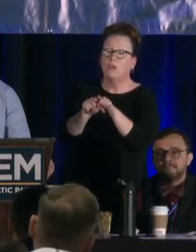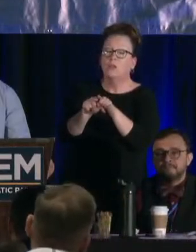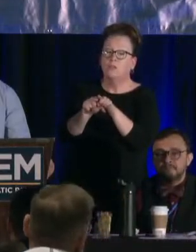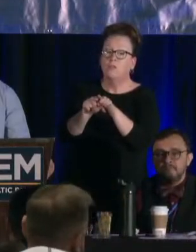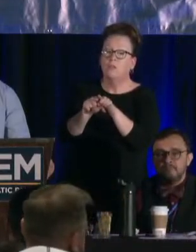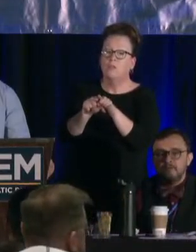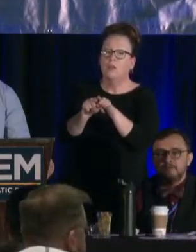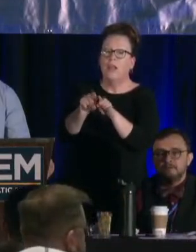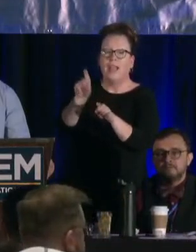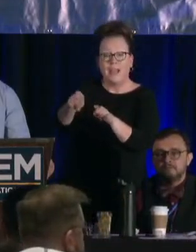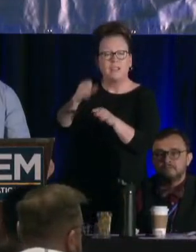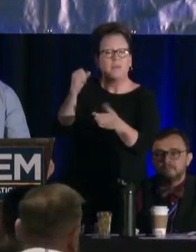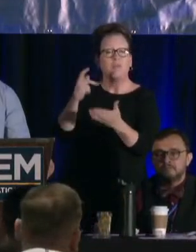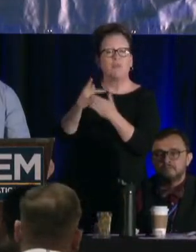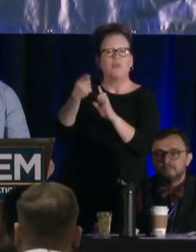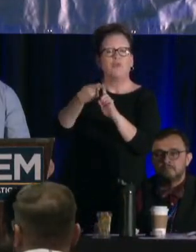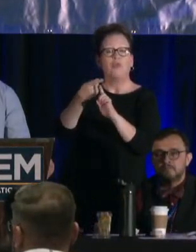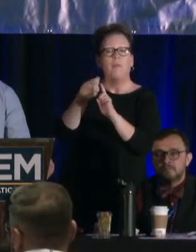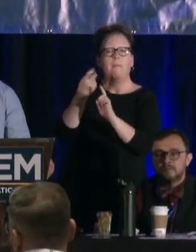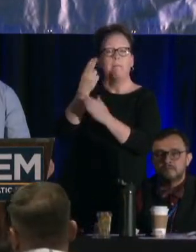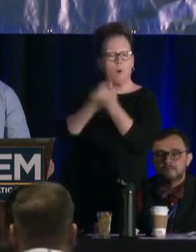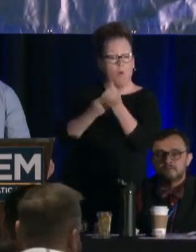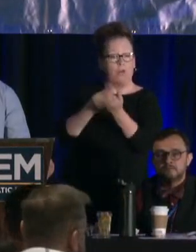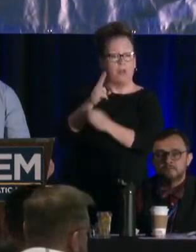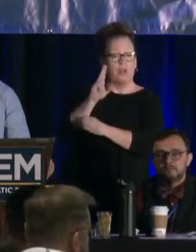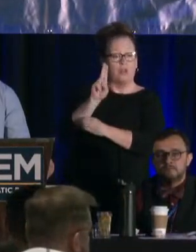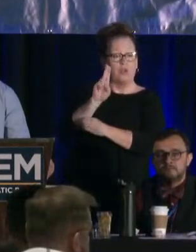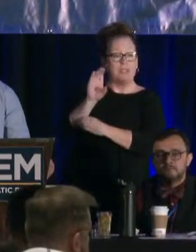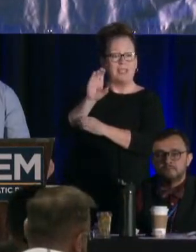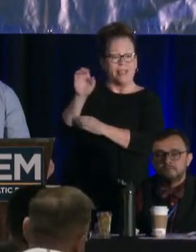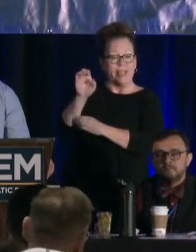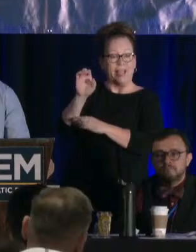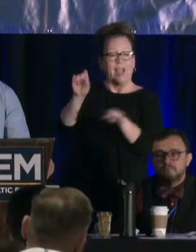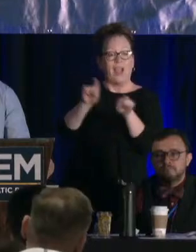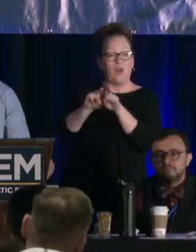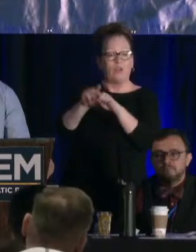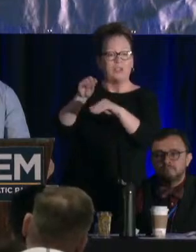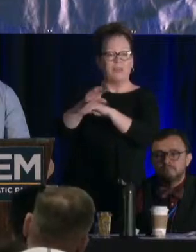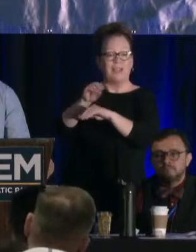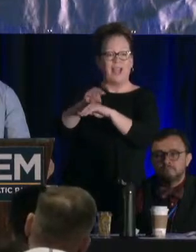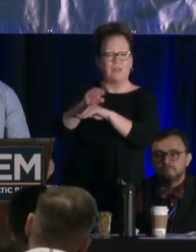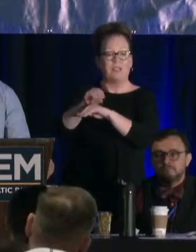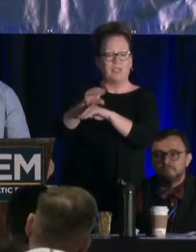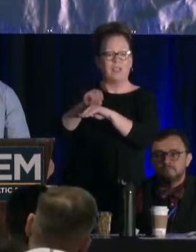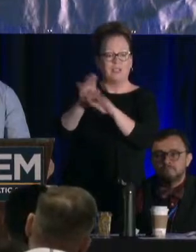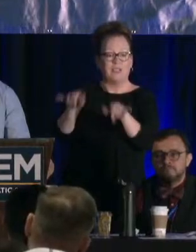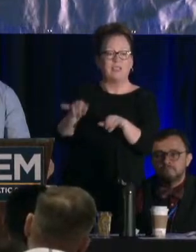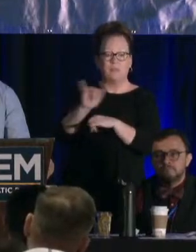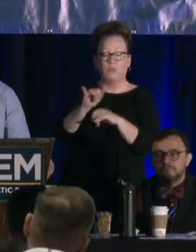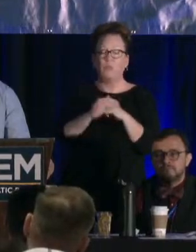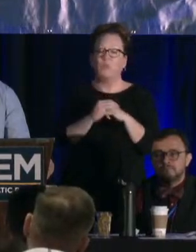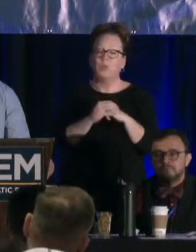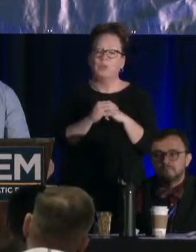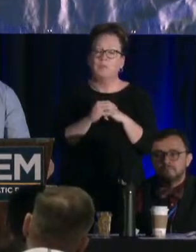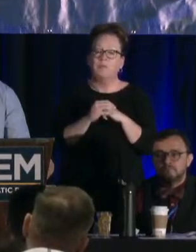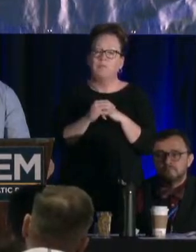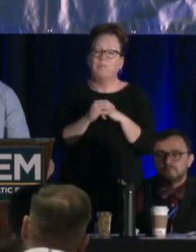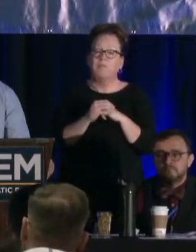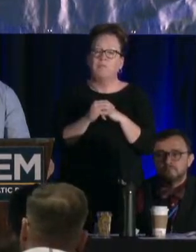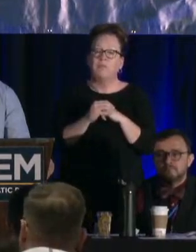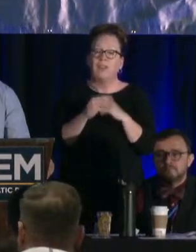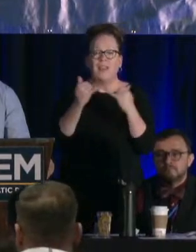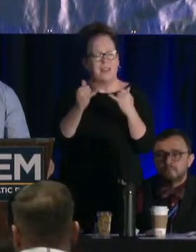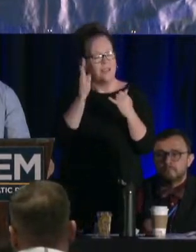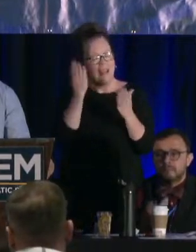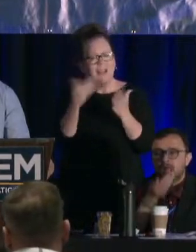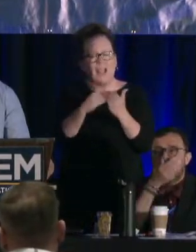G approved by both the UC and Cal State system. But to its detriment, it does not address the funding source for the creation of a new course, thus creating